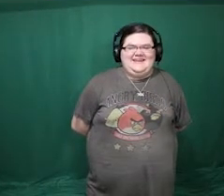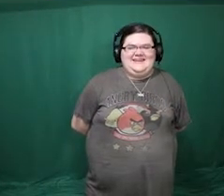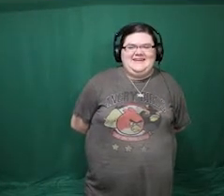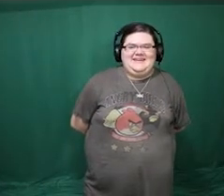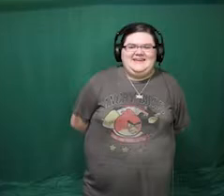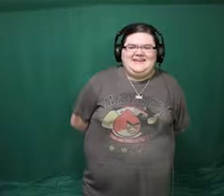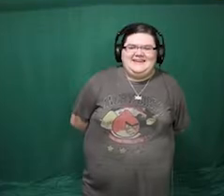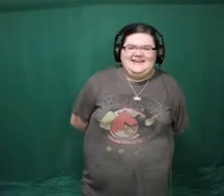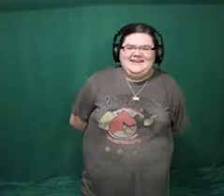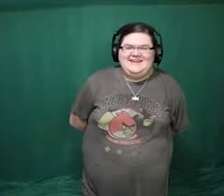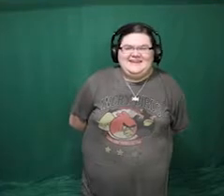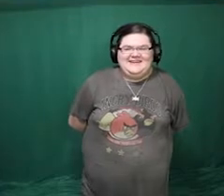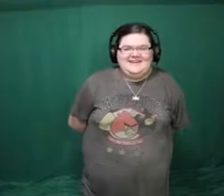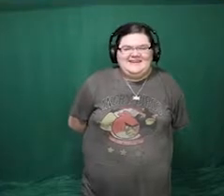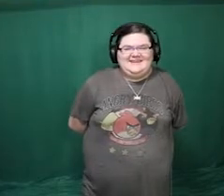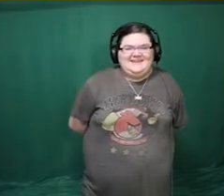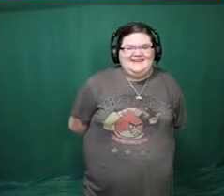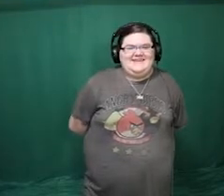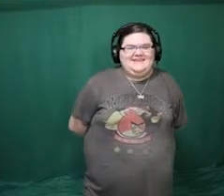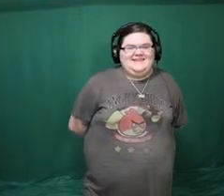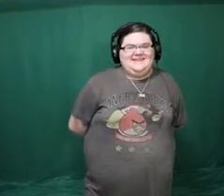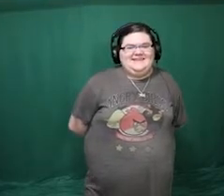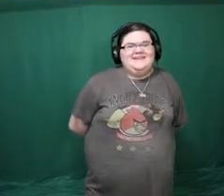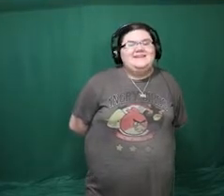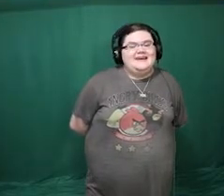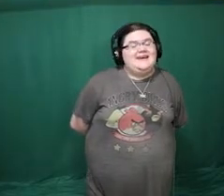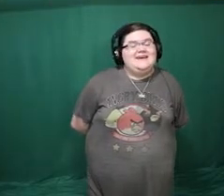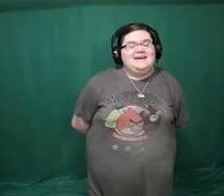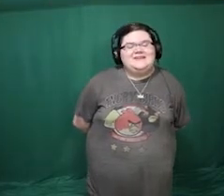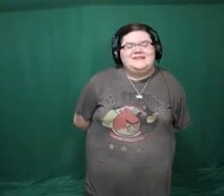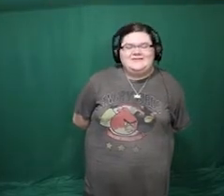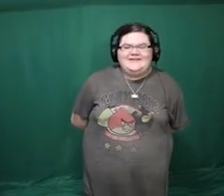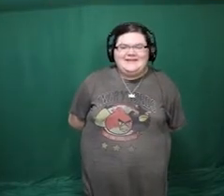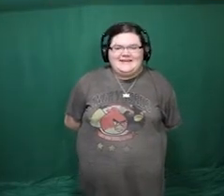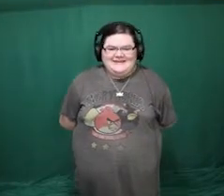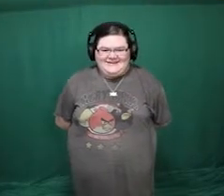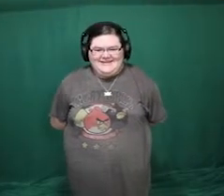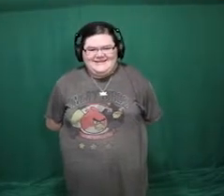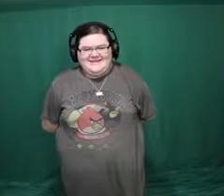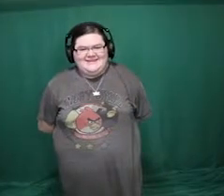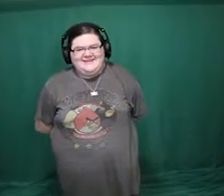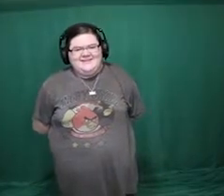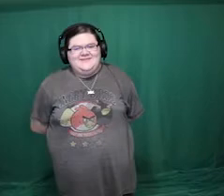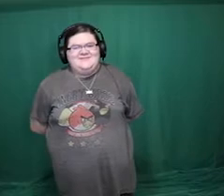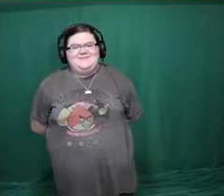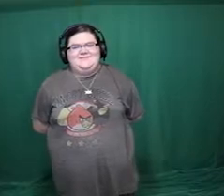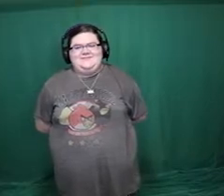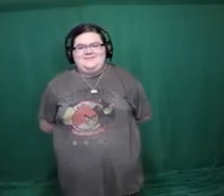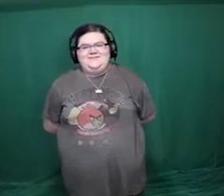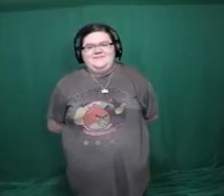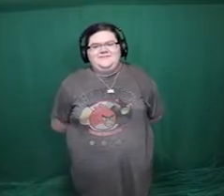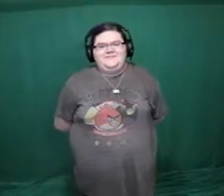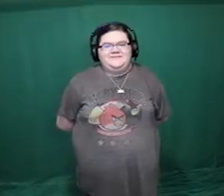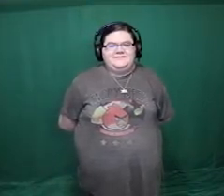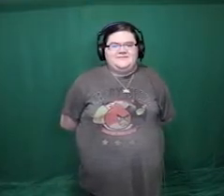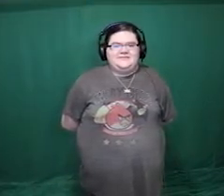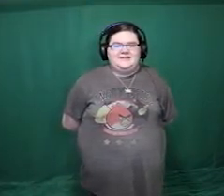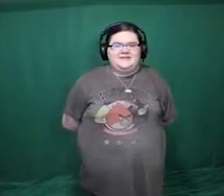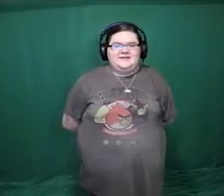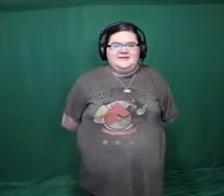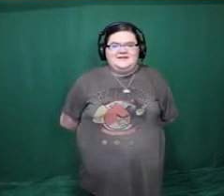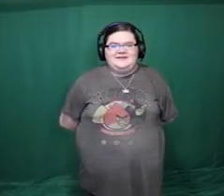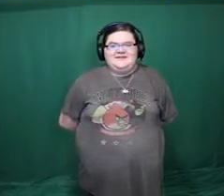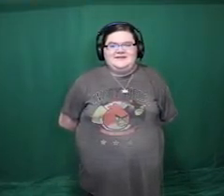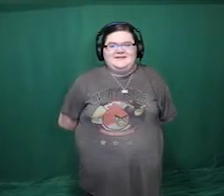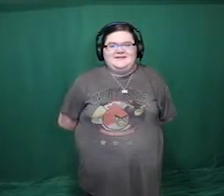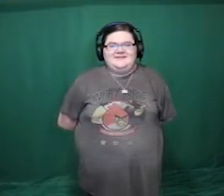I'm not even joking. When you see my face cam, I'm trying. Yeah, he is. He I just really can't is. Do it. Most people can't get a crown in Fall Guys.